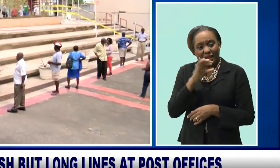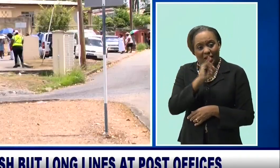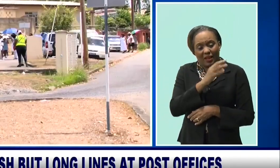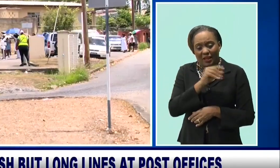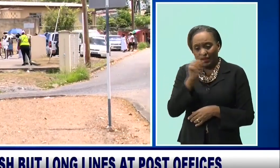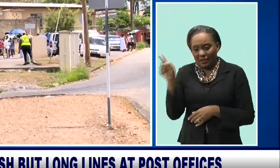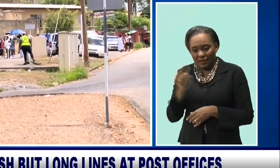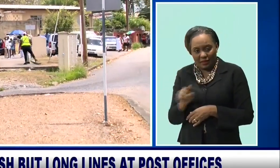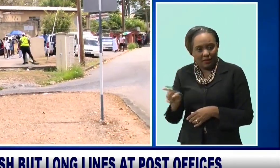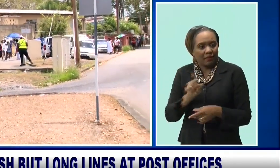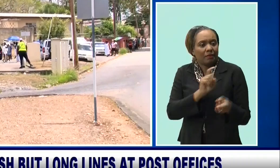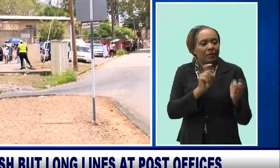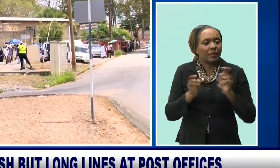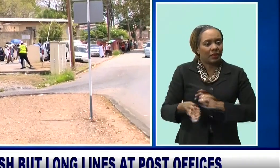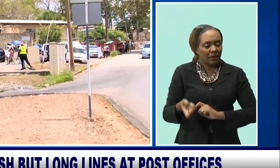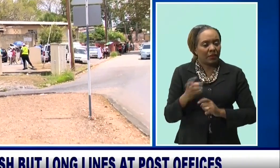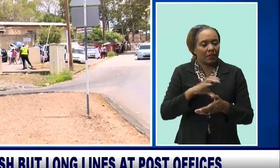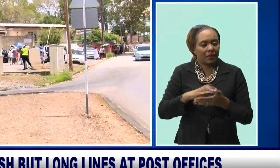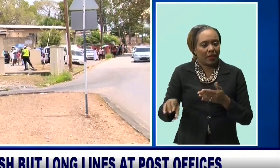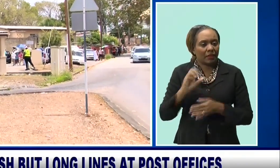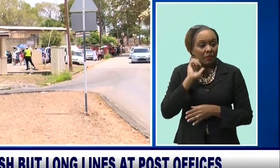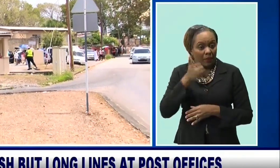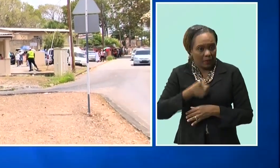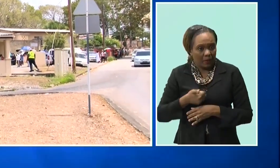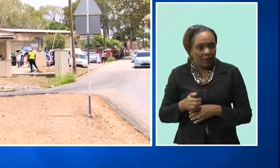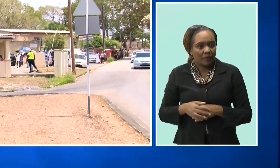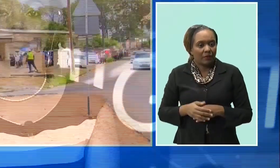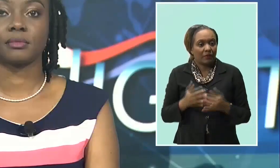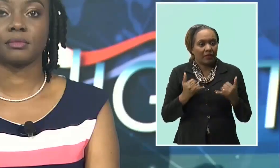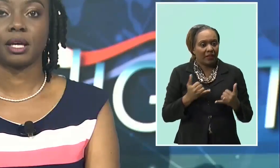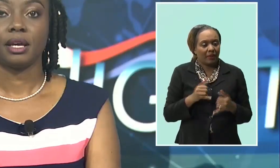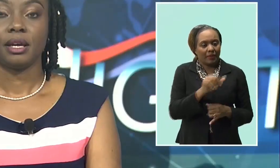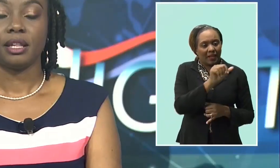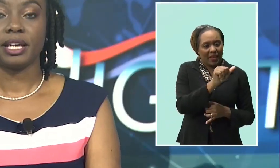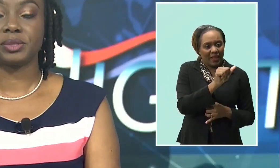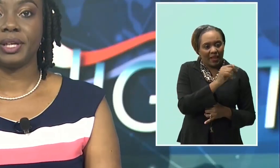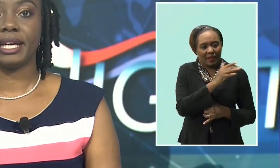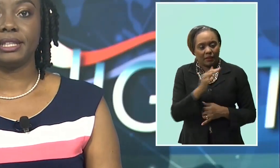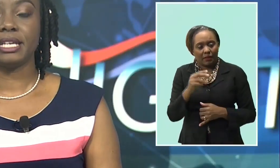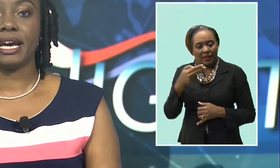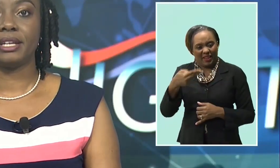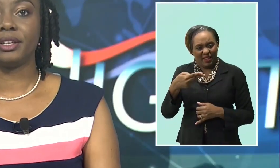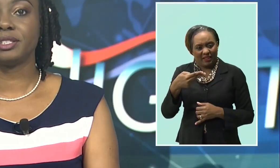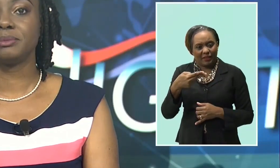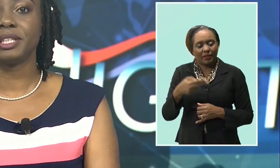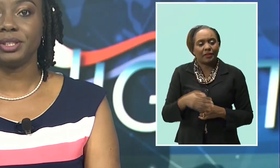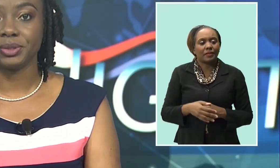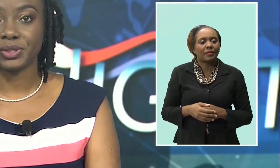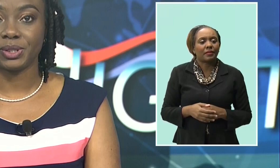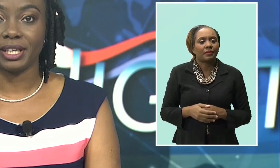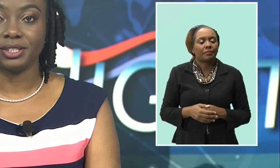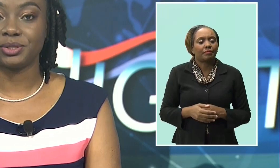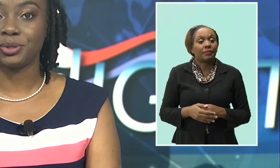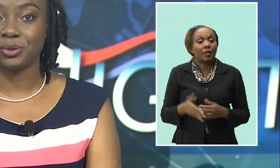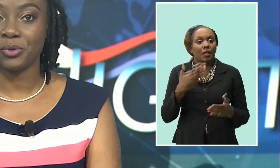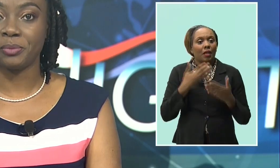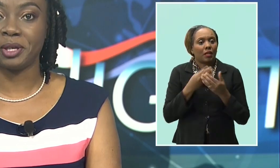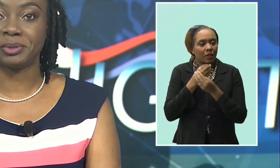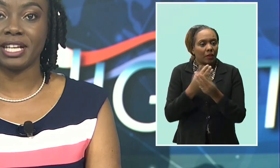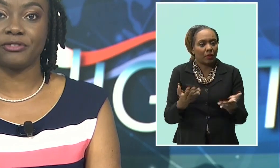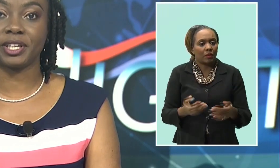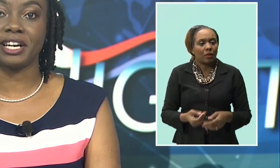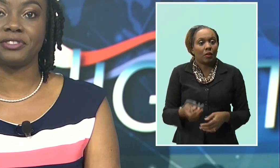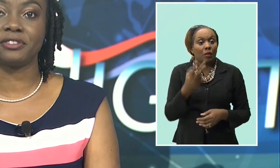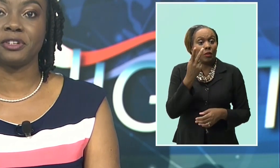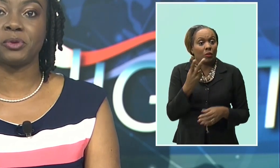tomorrow. Rianne Phillips, CBC News. Thanks, Rianne. And there's some good news tonight. 2 more